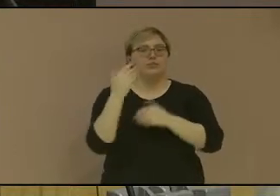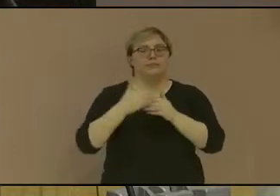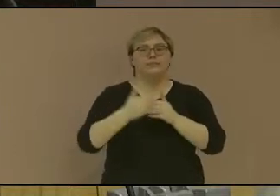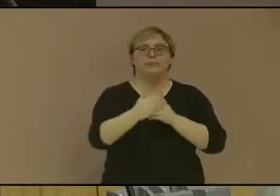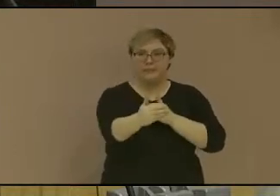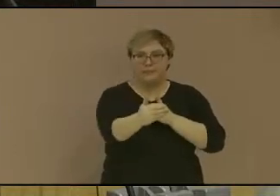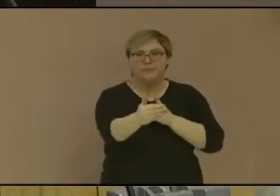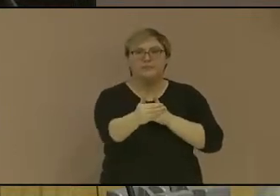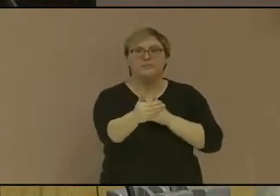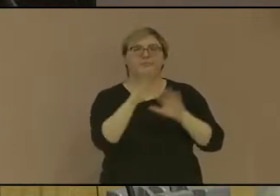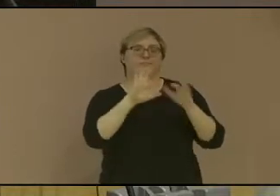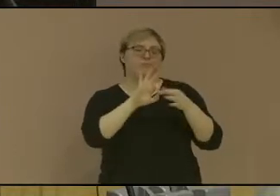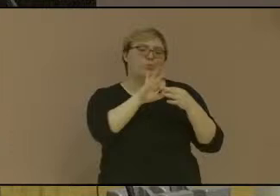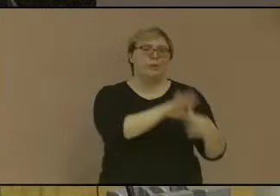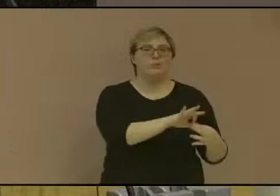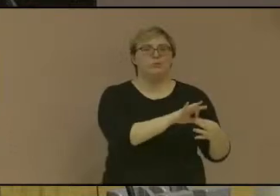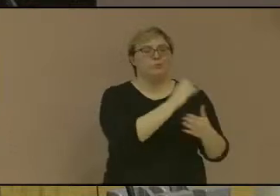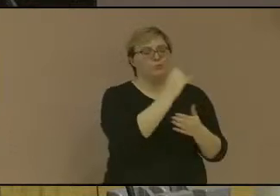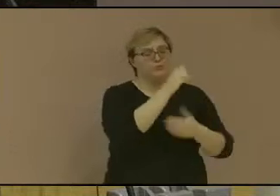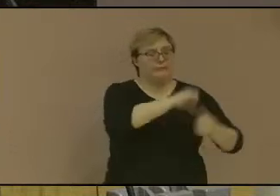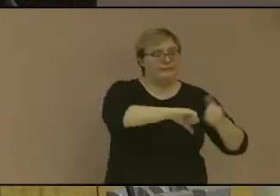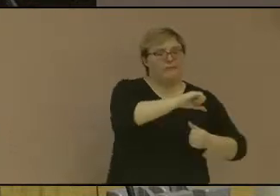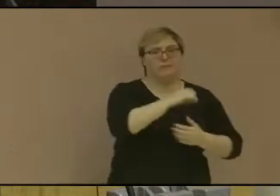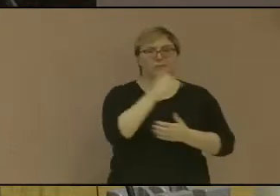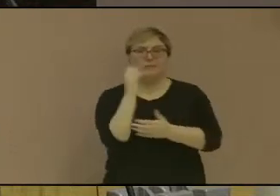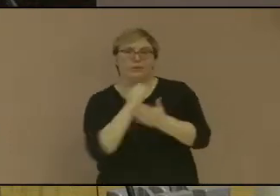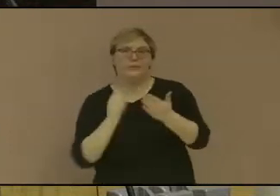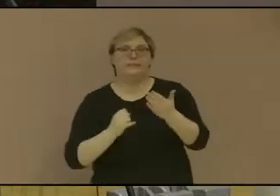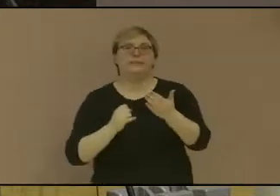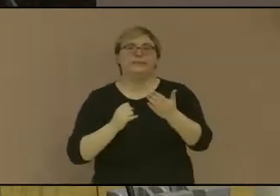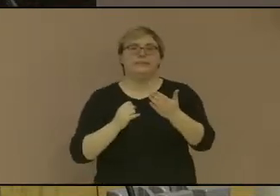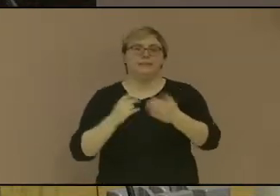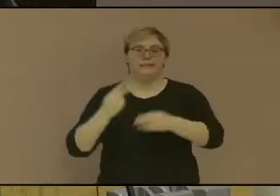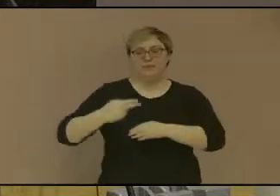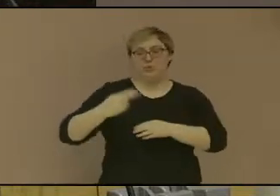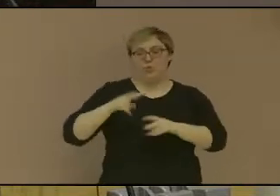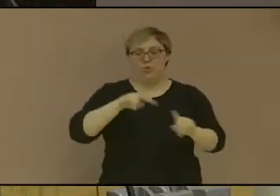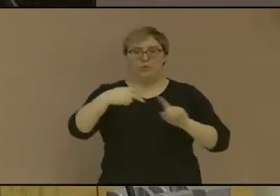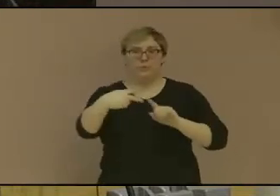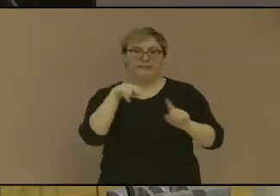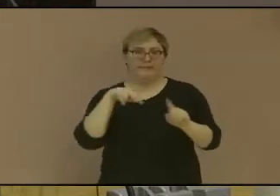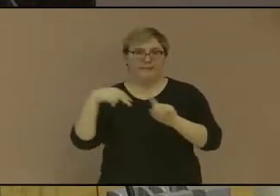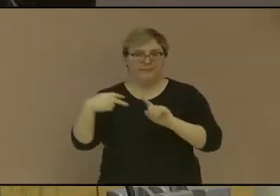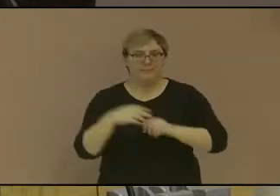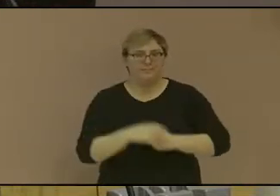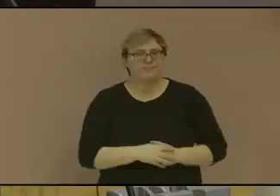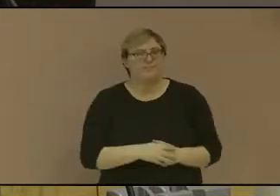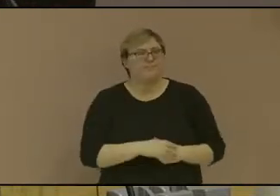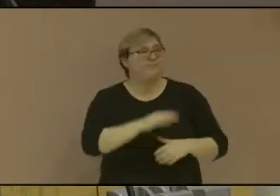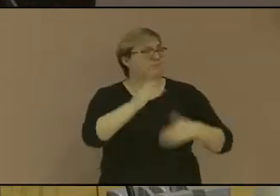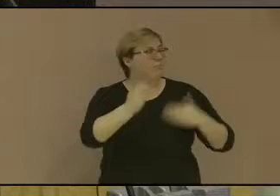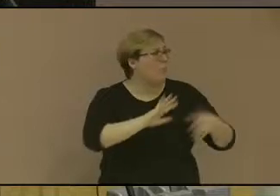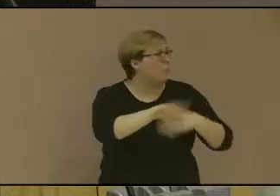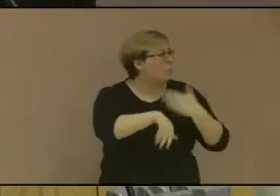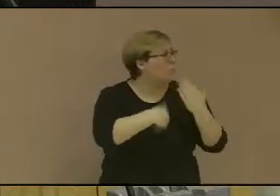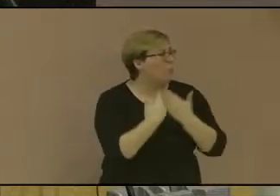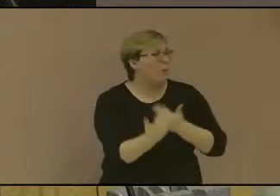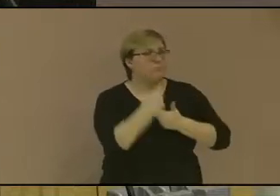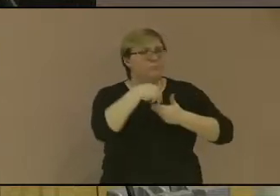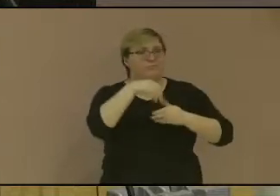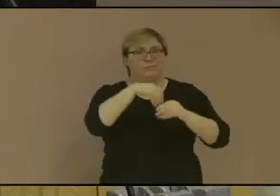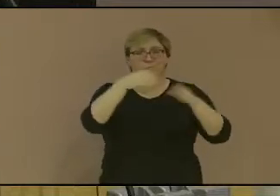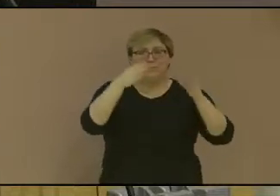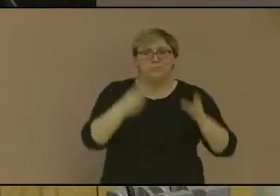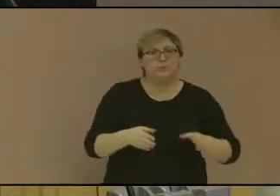and artistic perspectives. Welcome to everyone who has come here in person. Welcome to